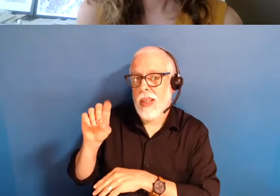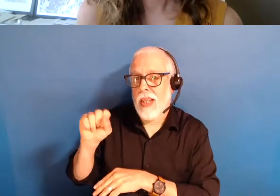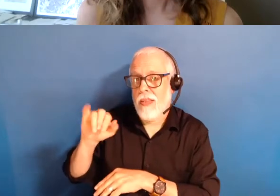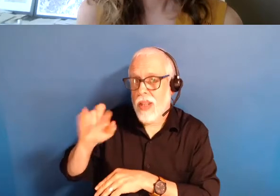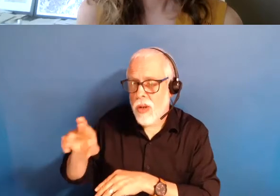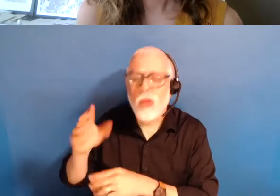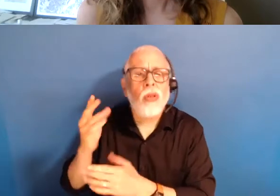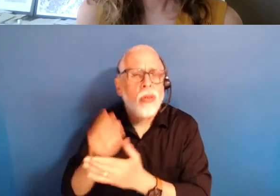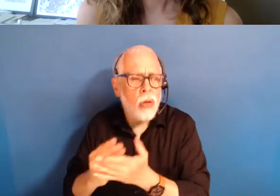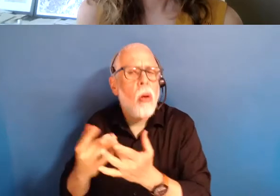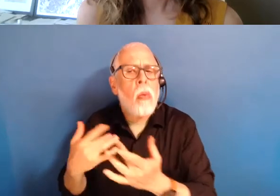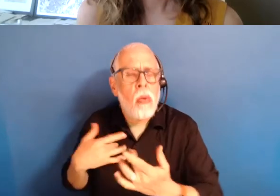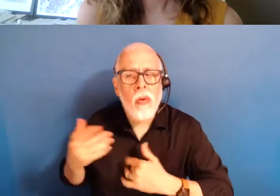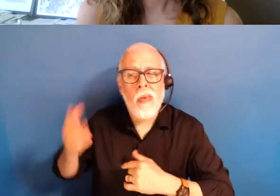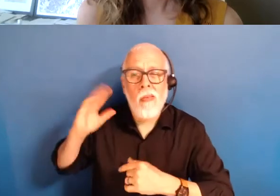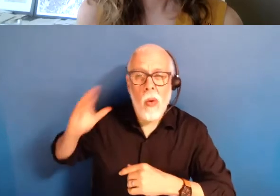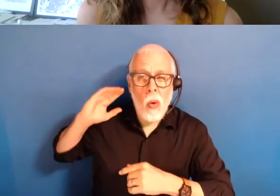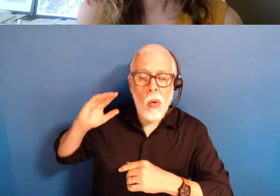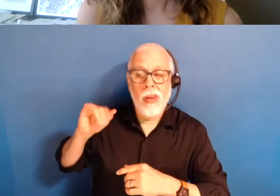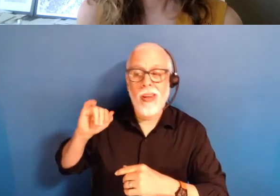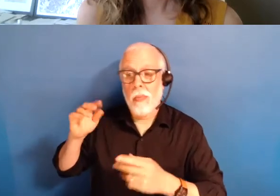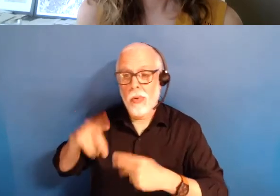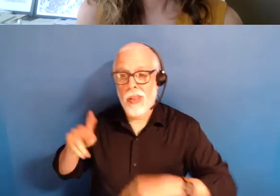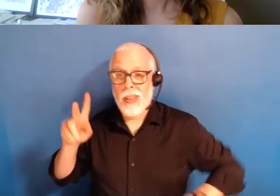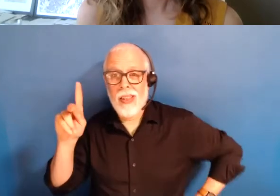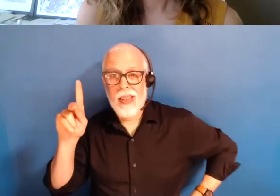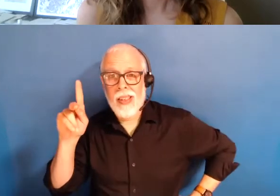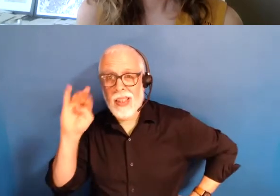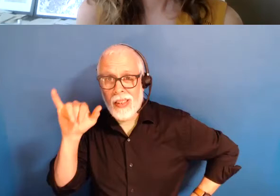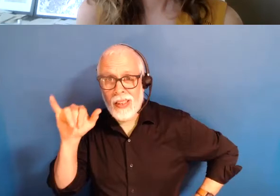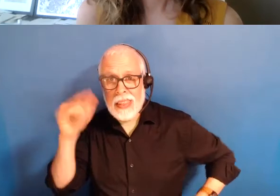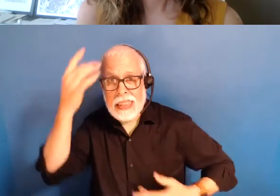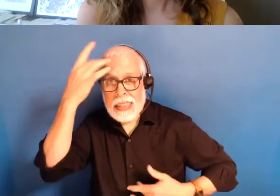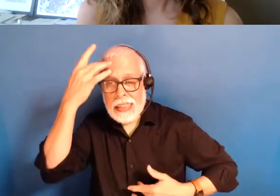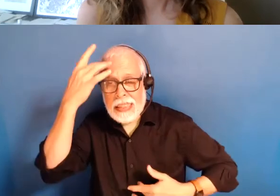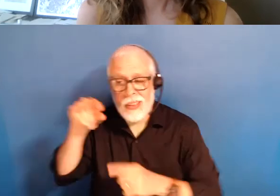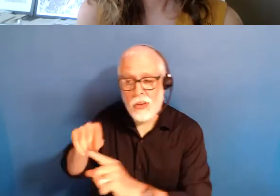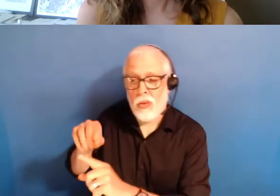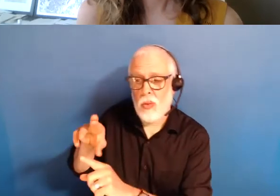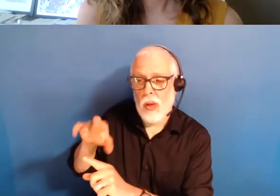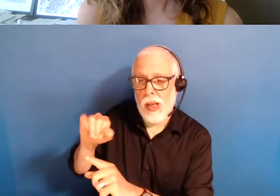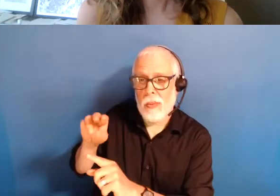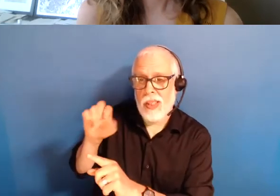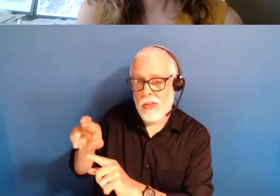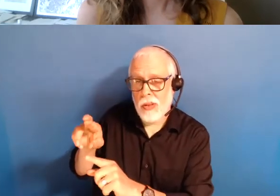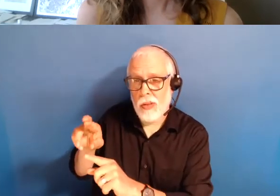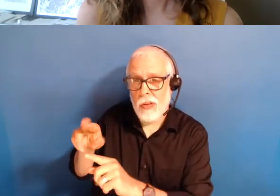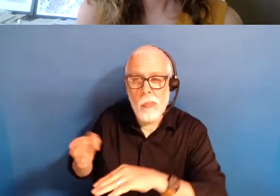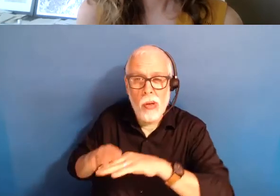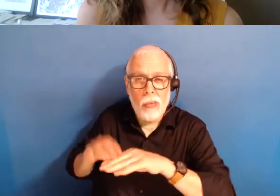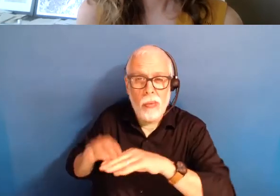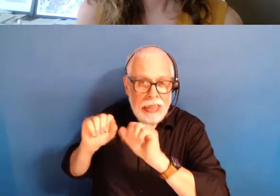some concern early on that if you had kidney disease, that Remdesivir might build up in your